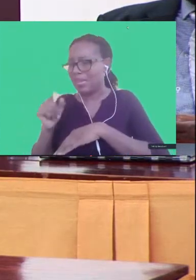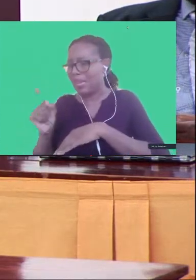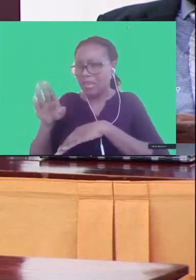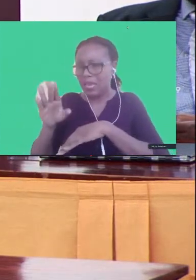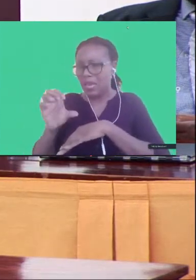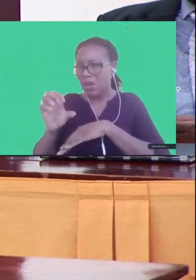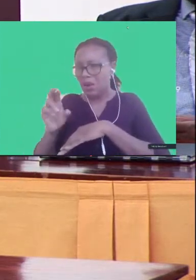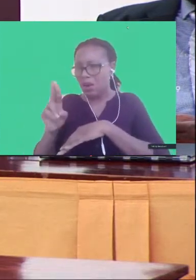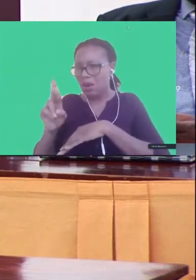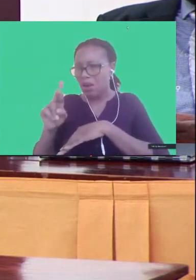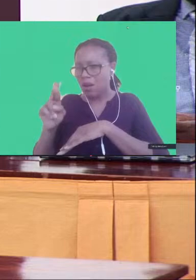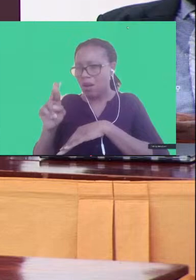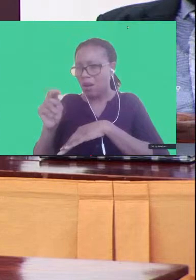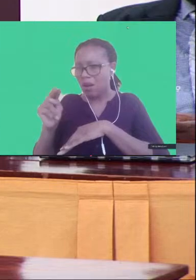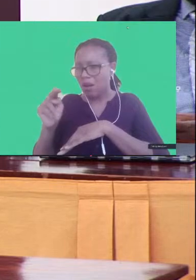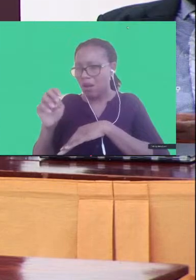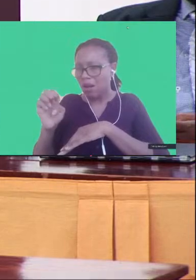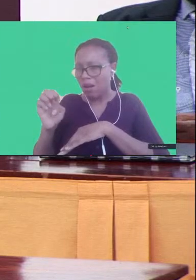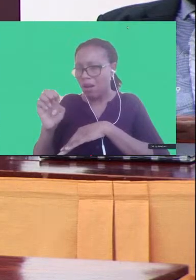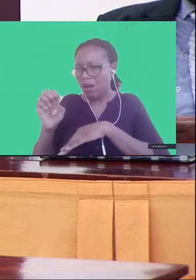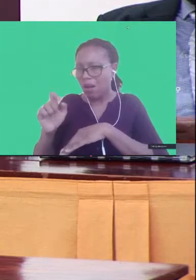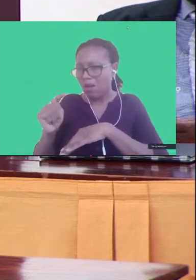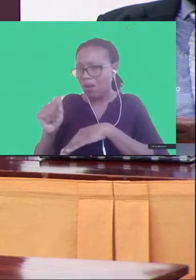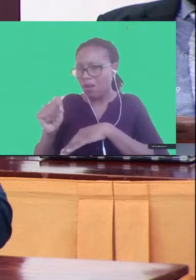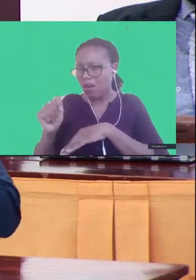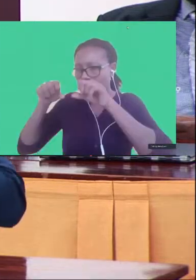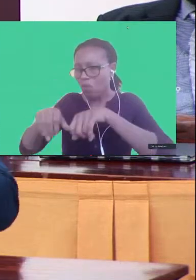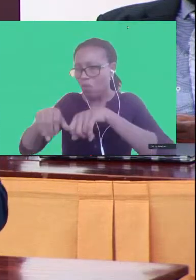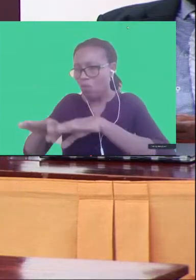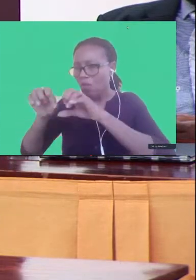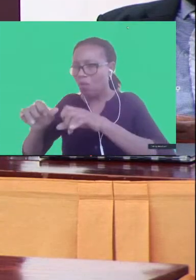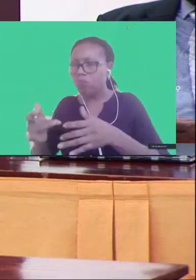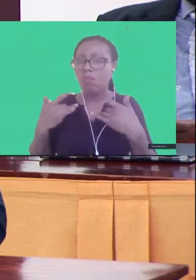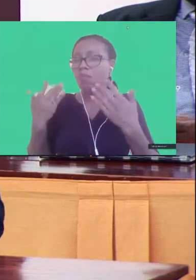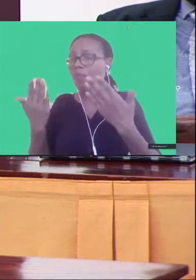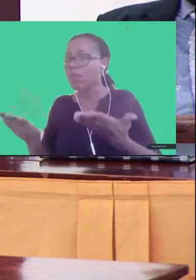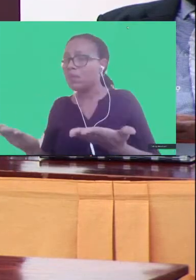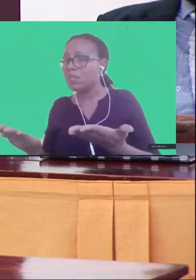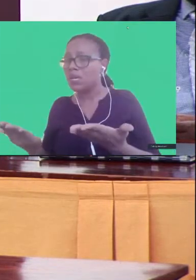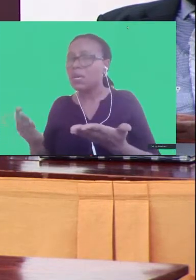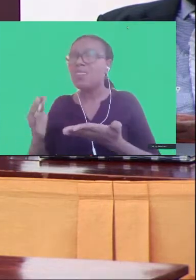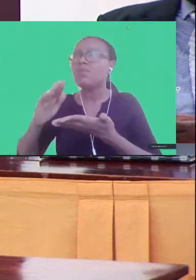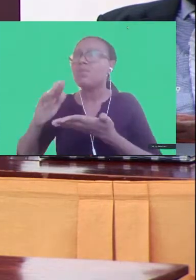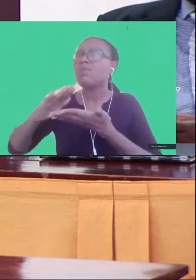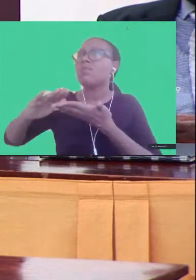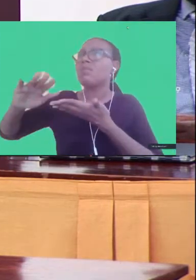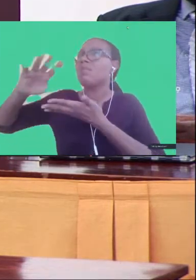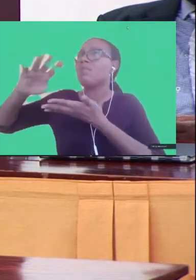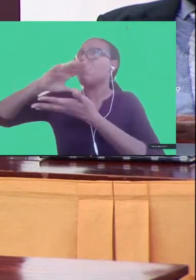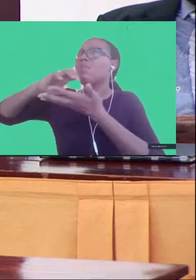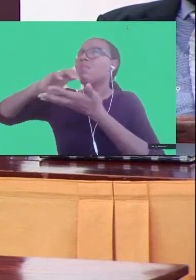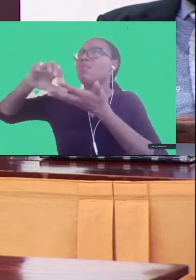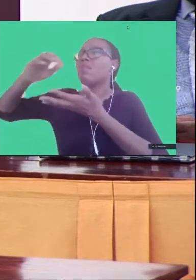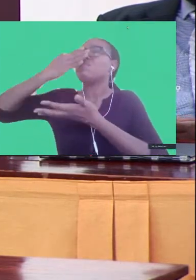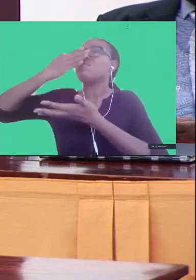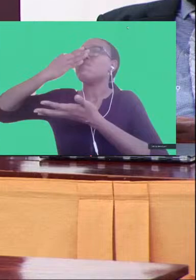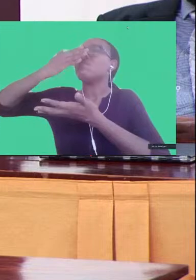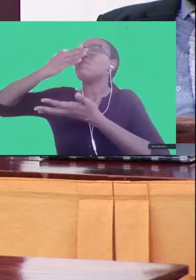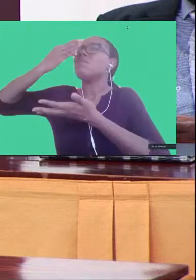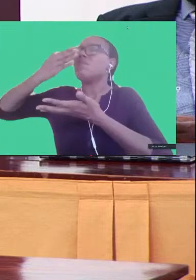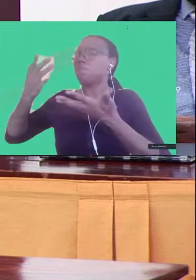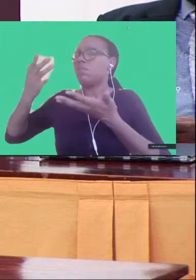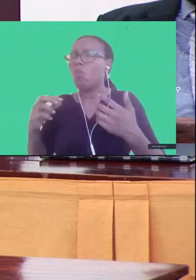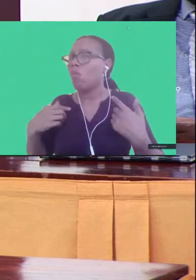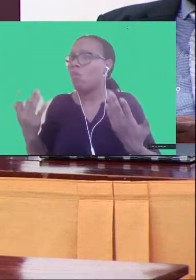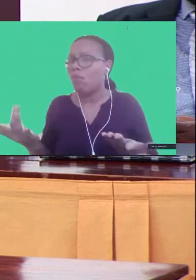fauna, with your sediment and the seabed, so that once operations start, we can clearly have a baseline against